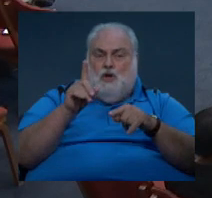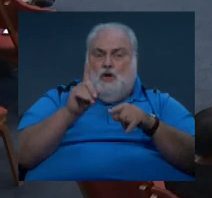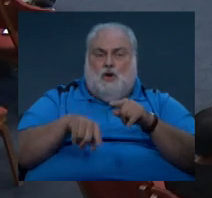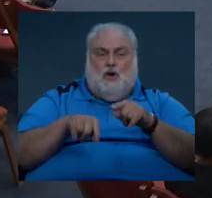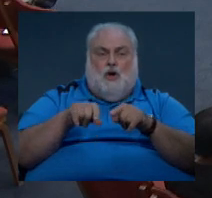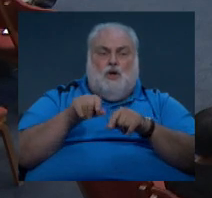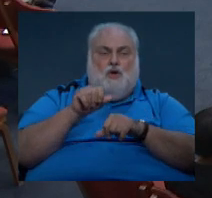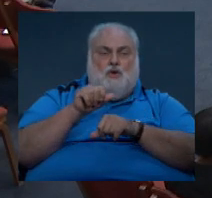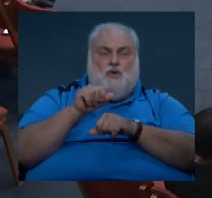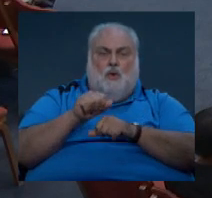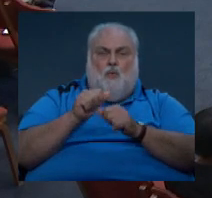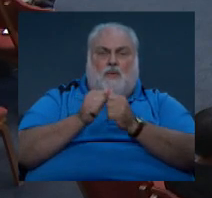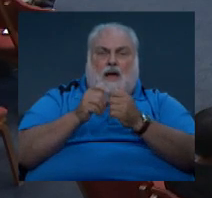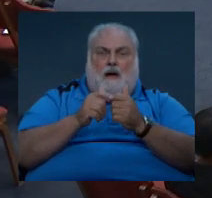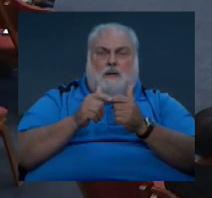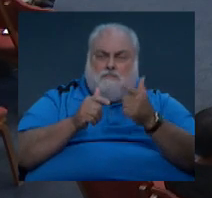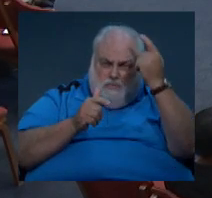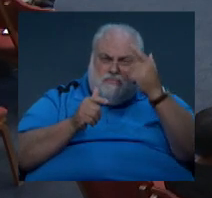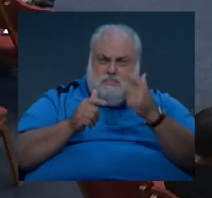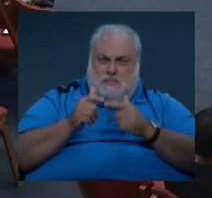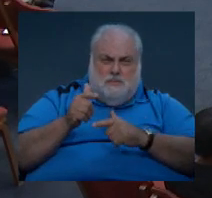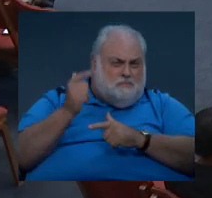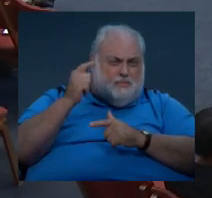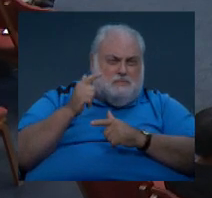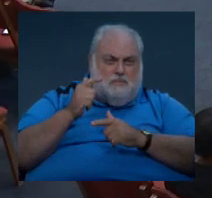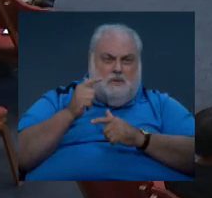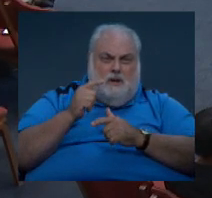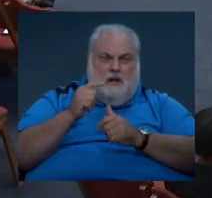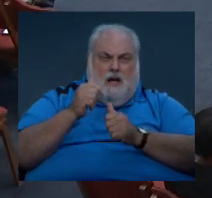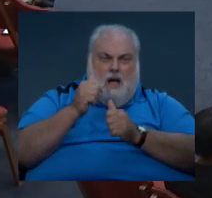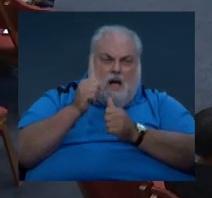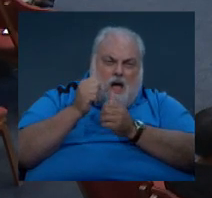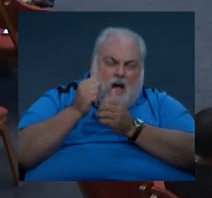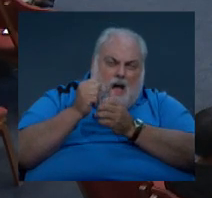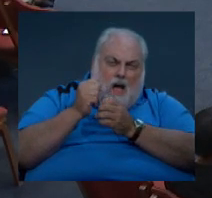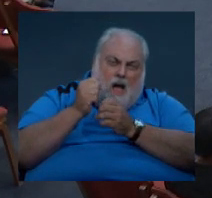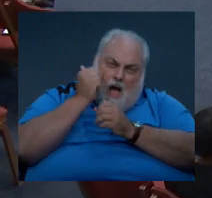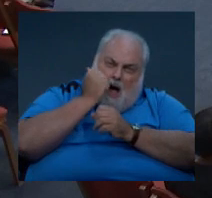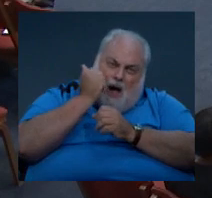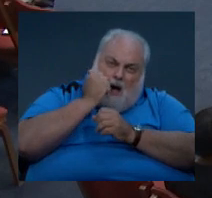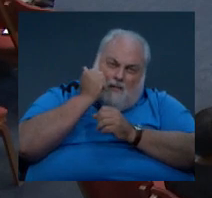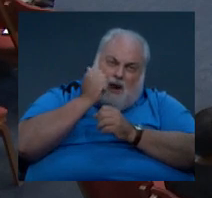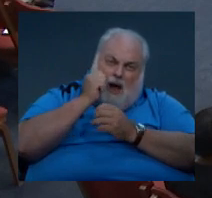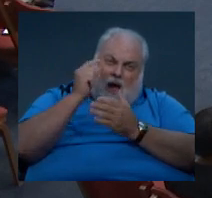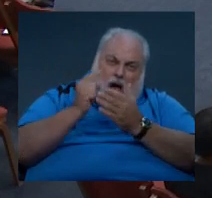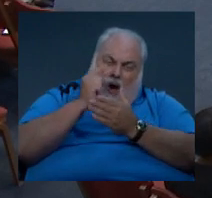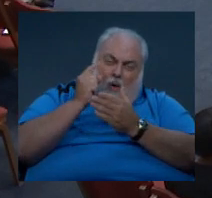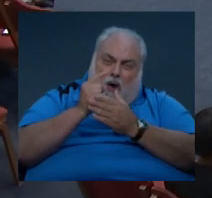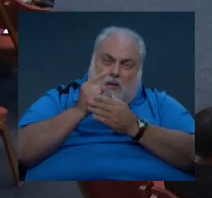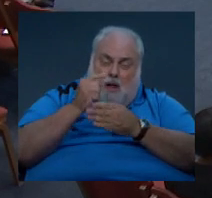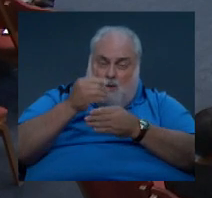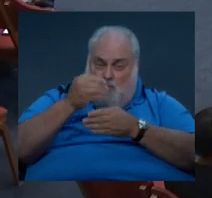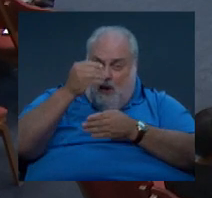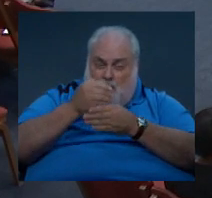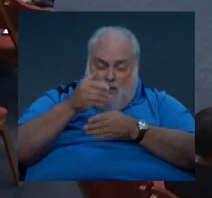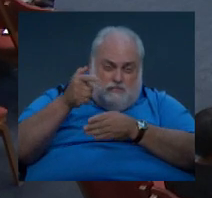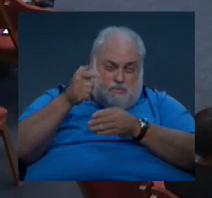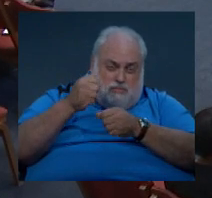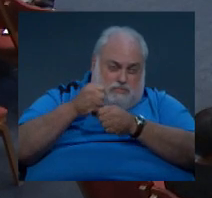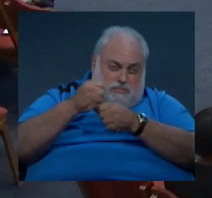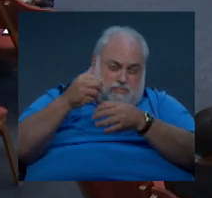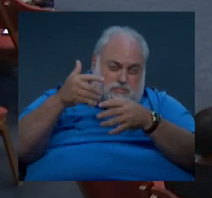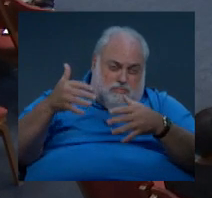an hour without hearing gunshots. They were all over the place. We got our windows shot out at least once. We